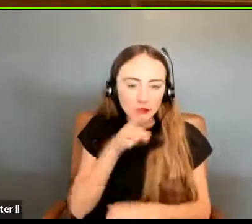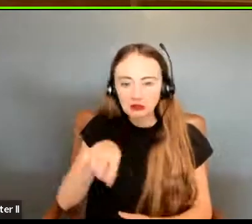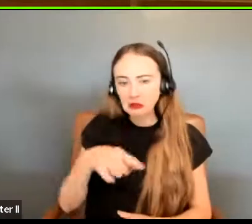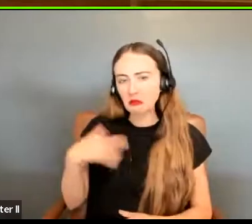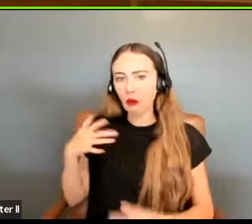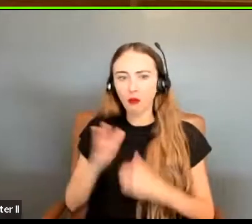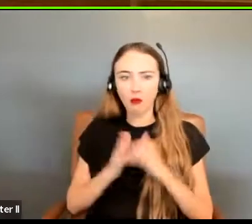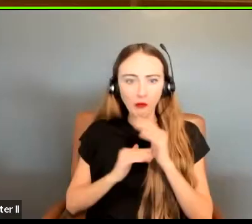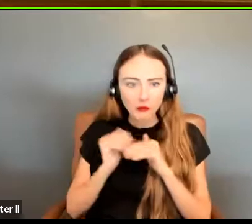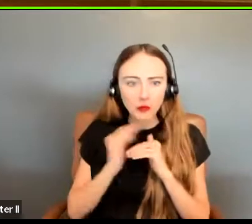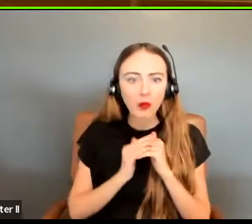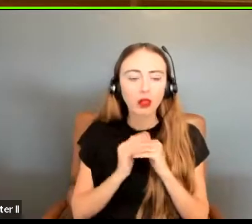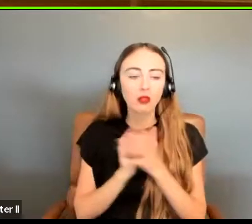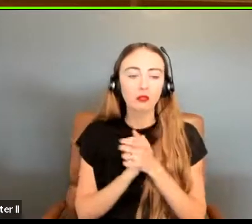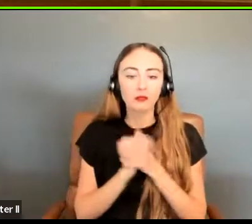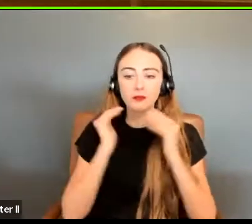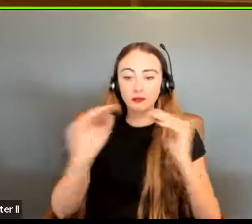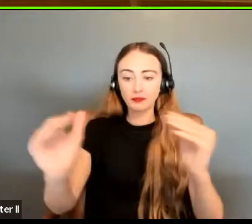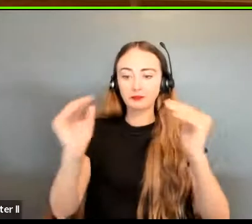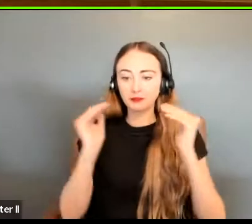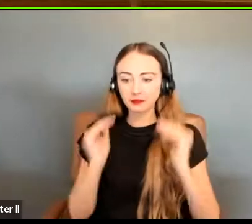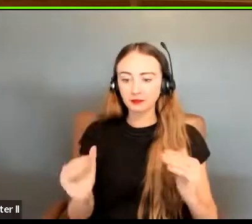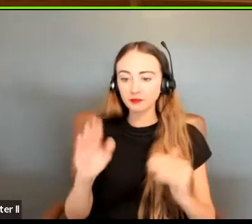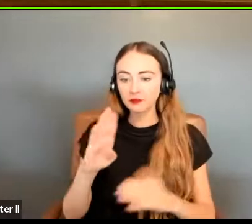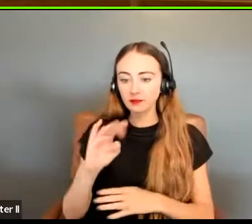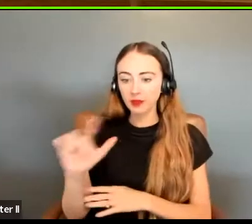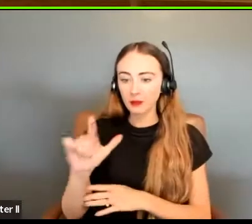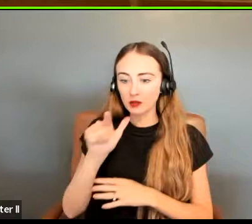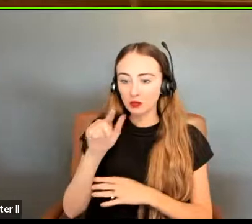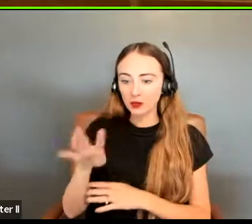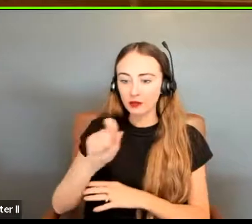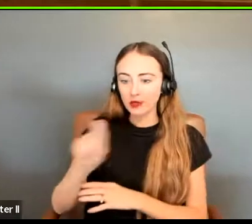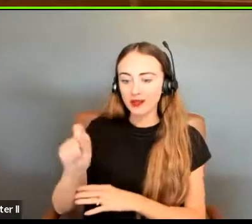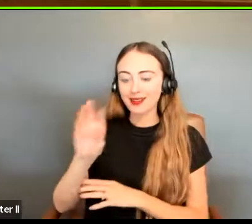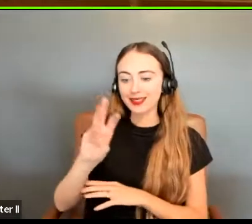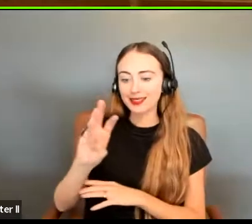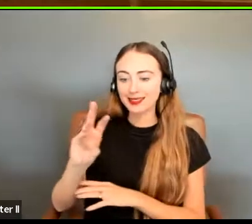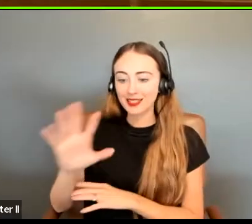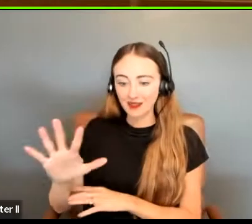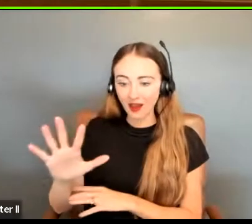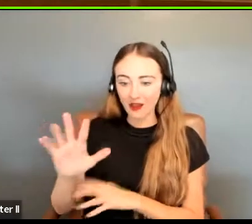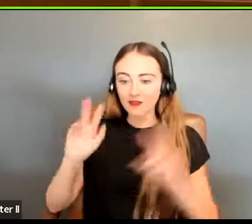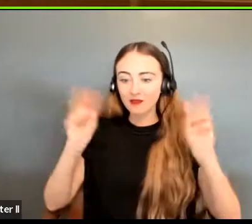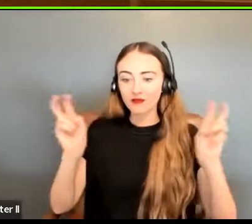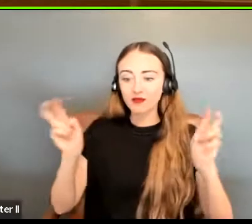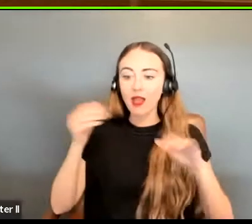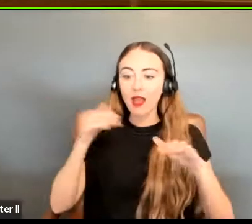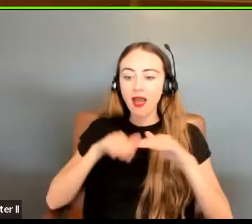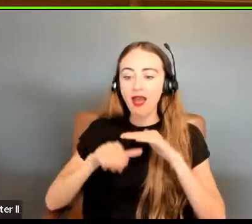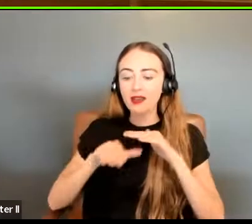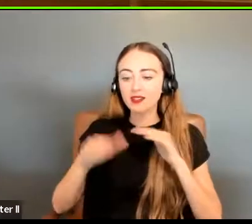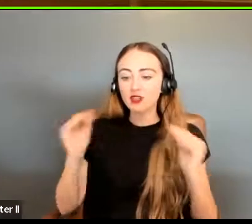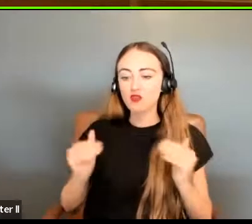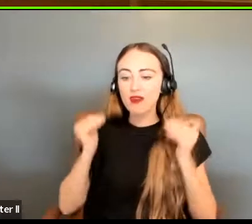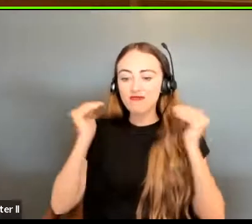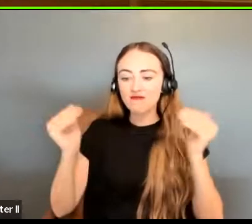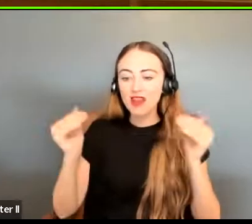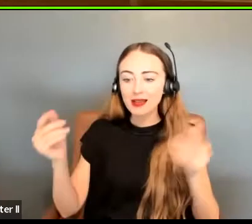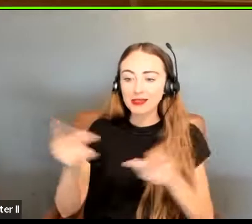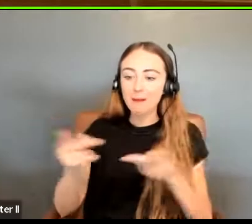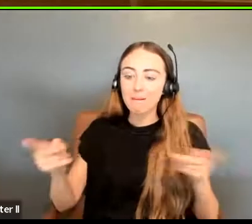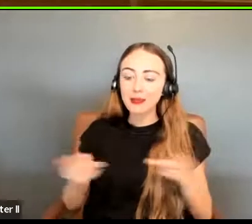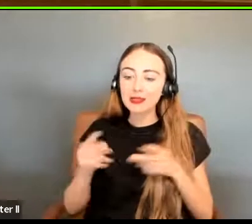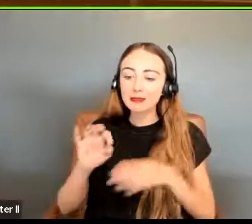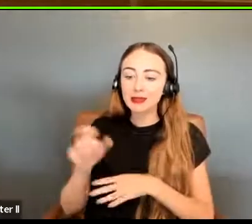it. The next item is Bill 24-665, which is entitled Access to Advanced Placement Exams Amendment Act